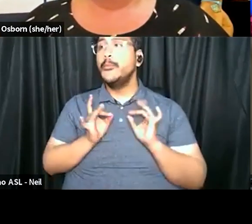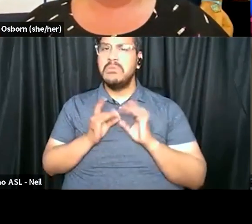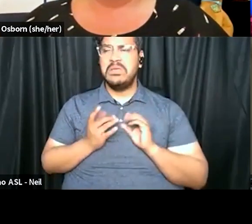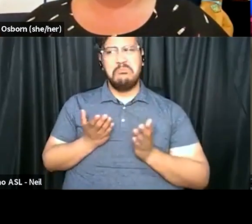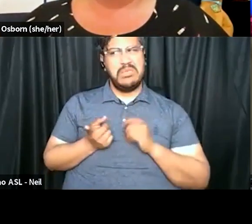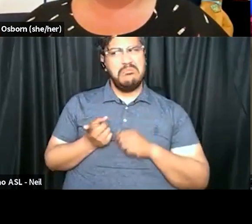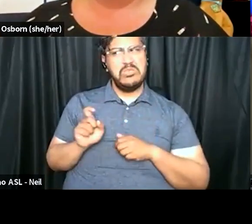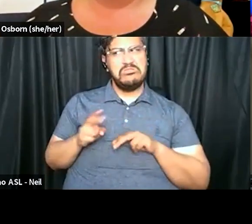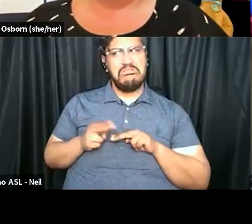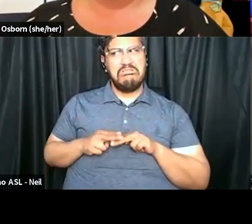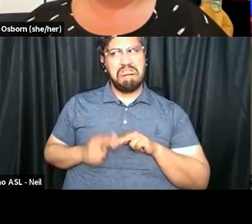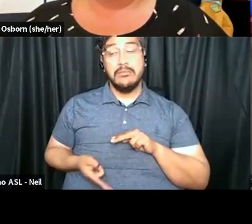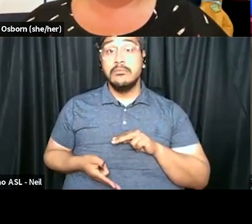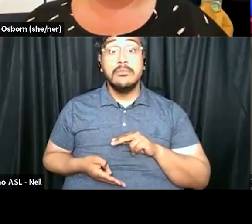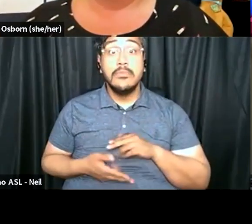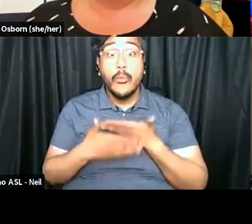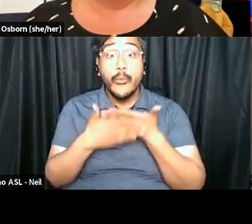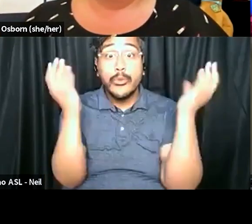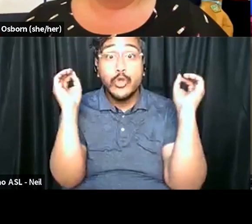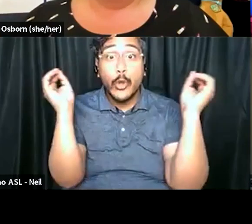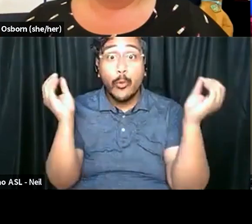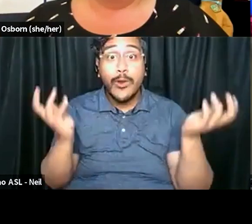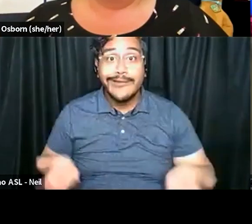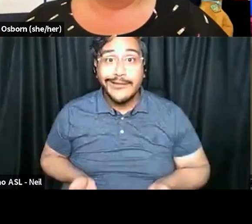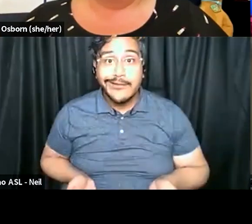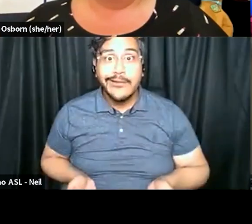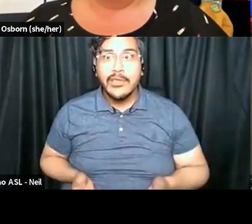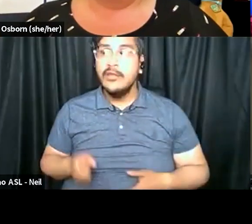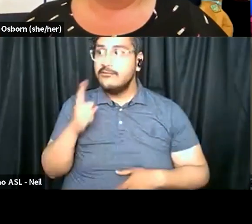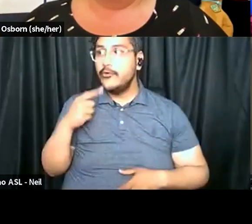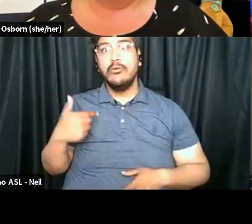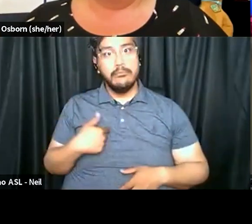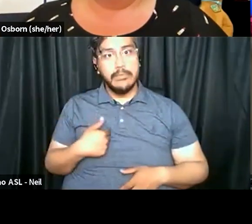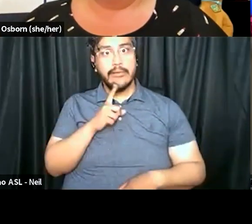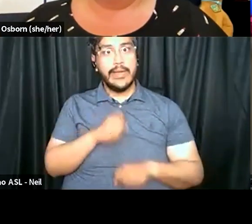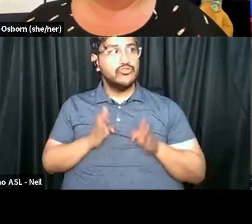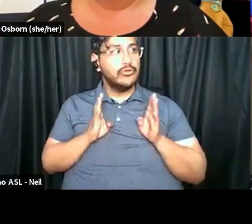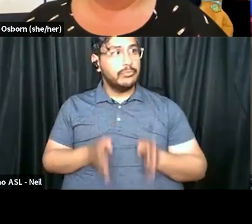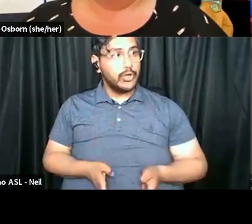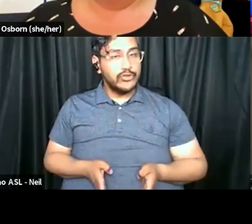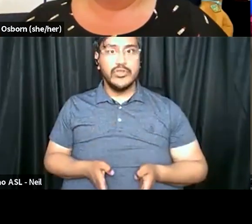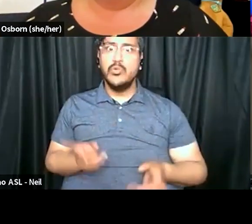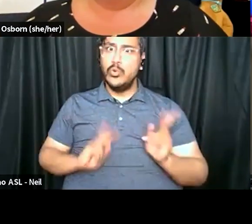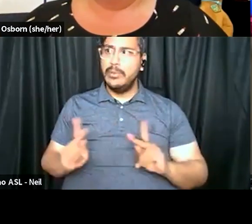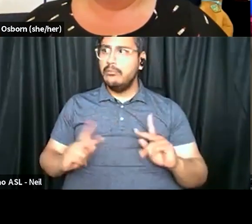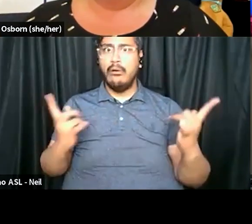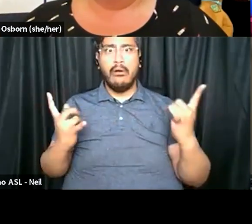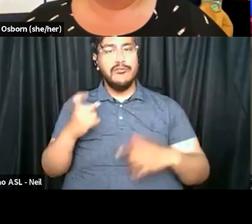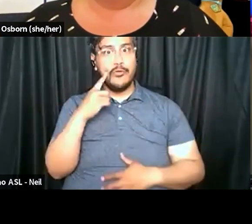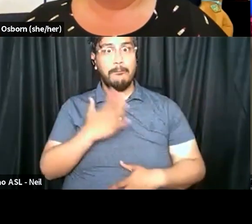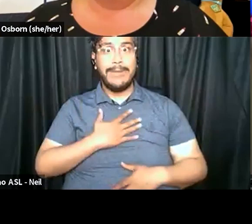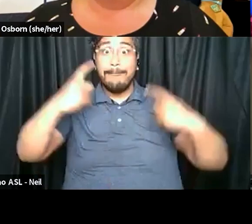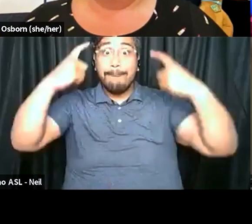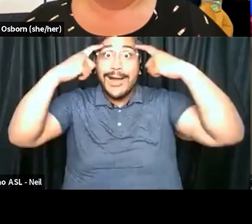something. Not one. And to just be a person who's appreciated for my mind and my laughter